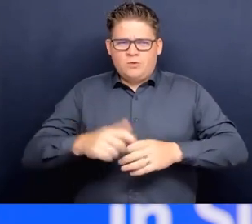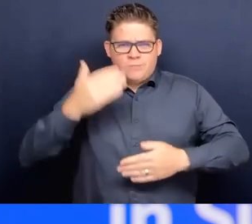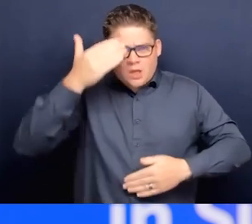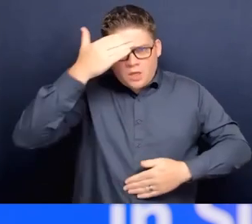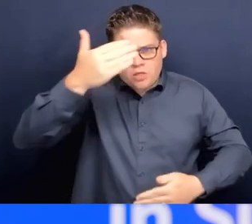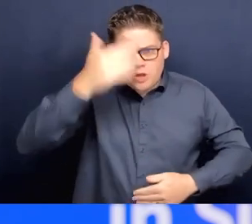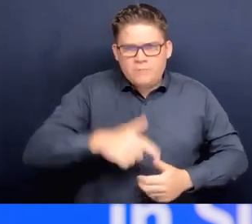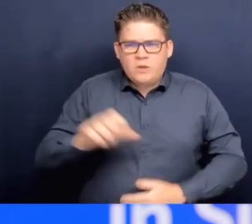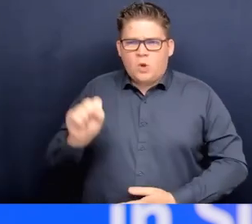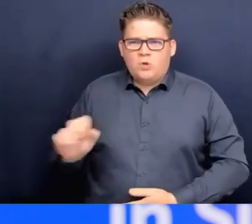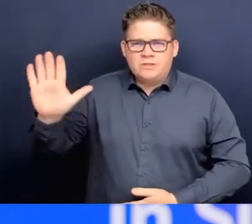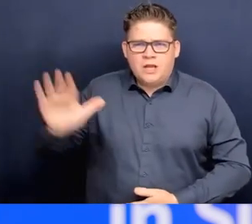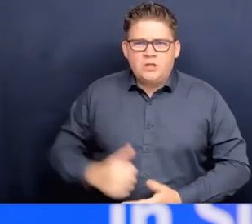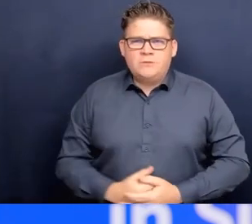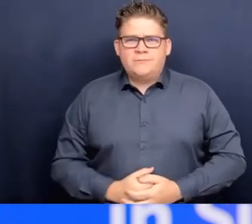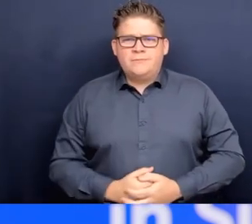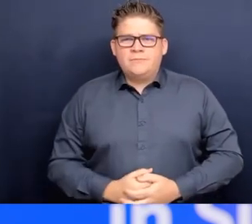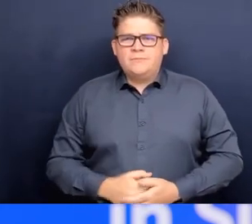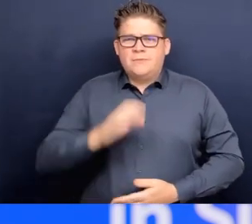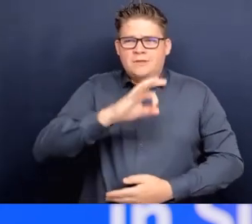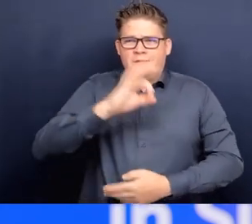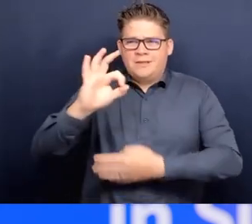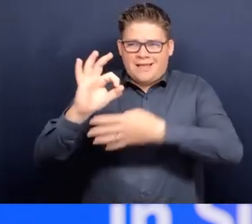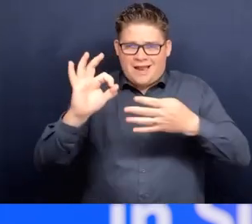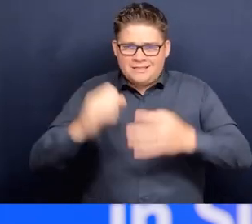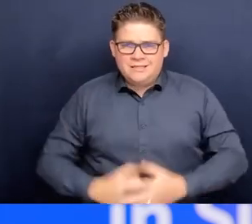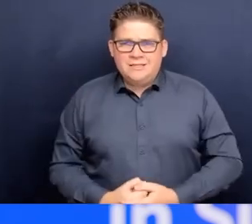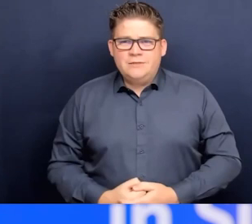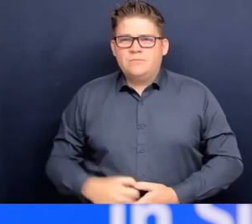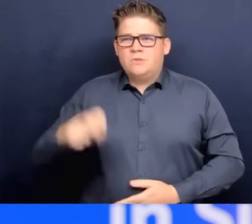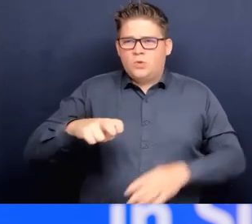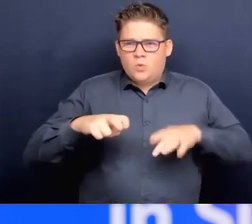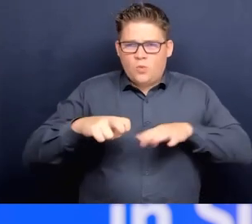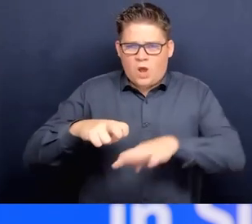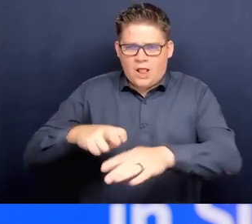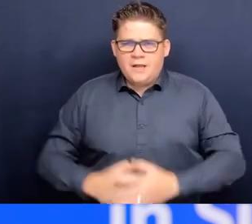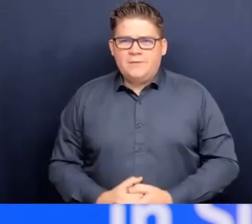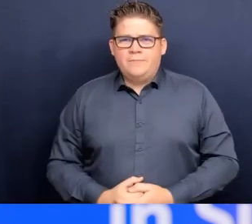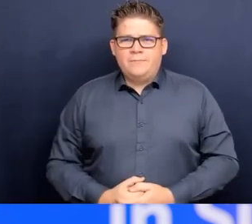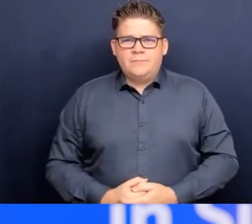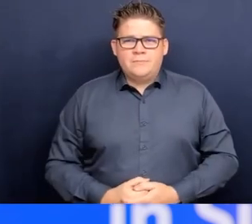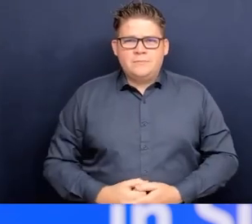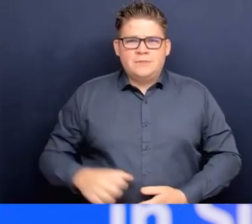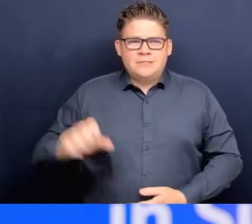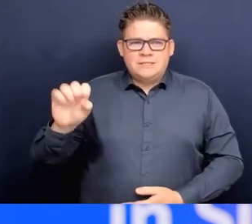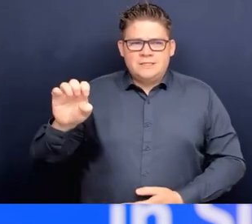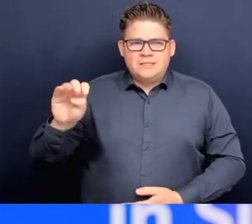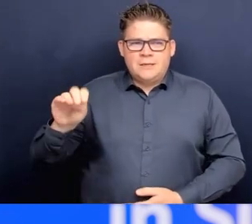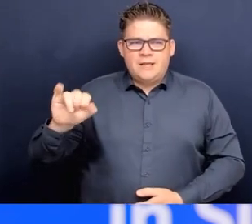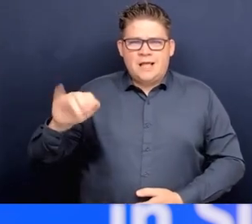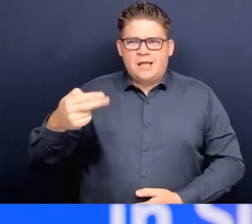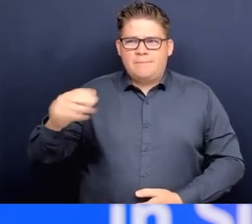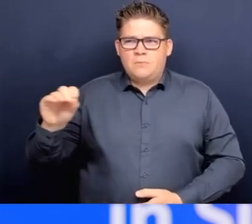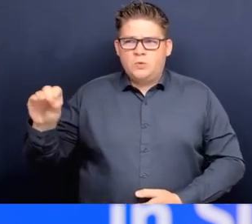been doing. I'd like to recognize that we are in the traditional territory of the Coast Salish peoples, including the Catesy, Kwantlen,